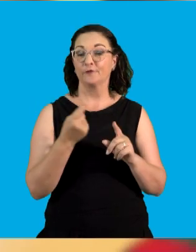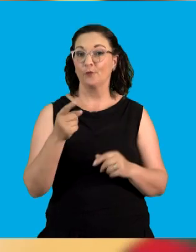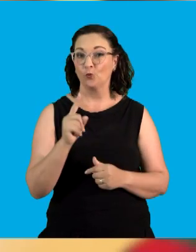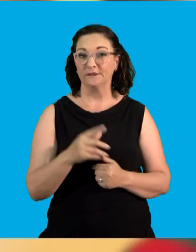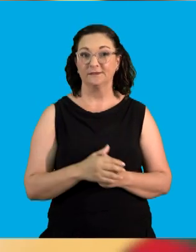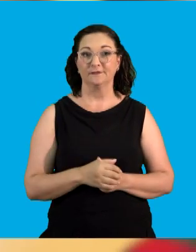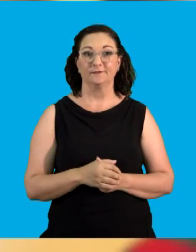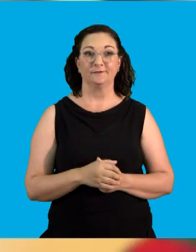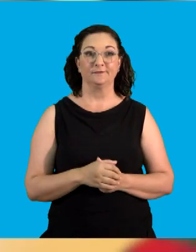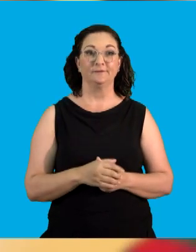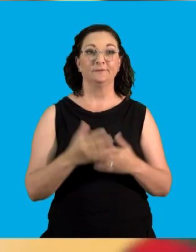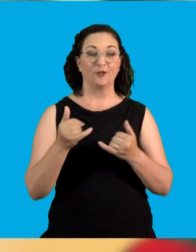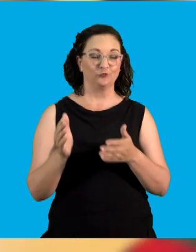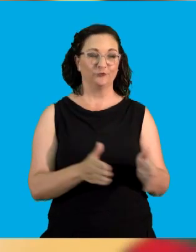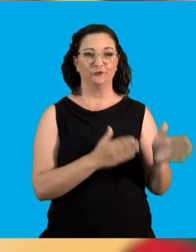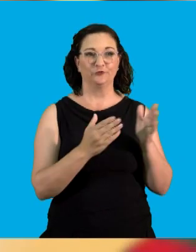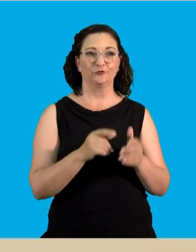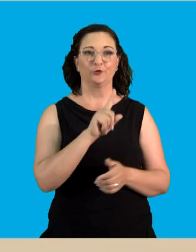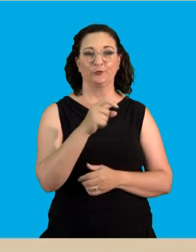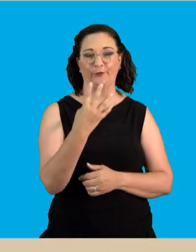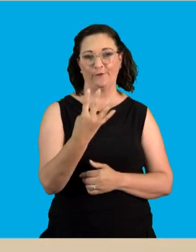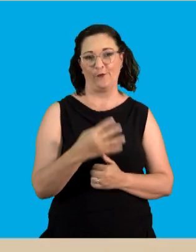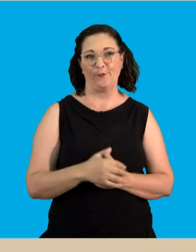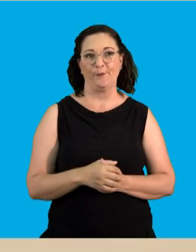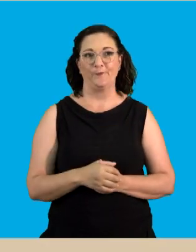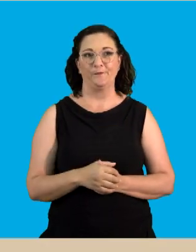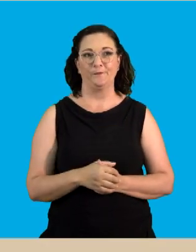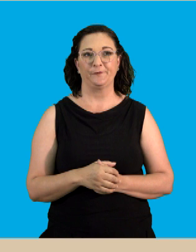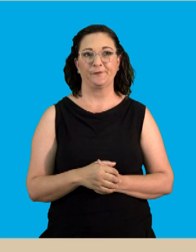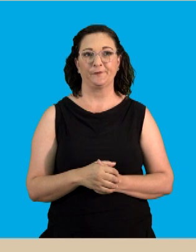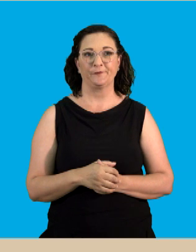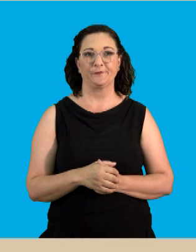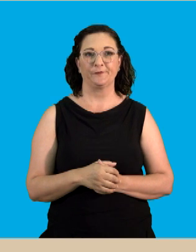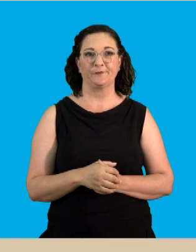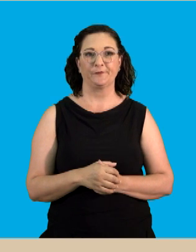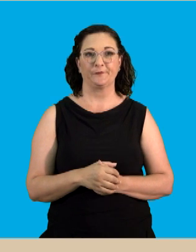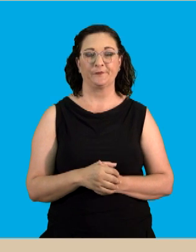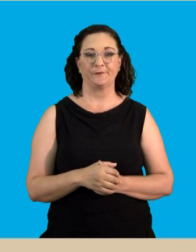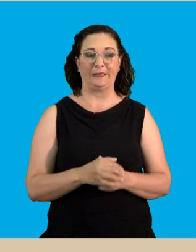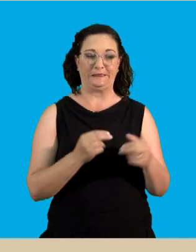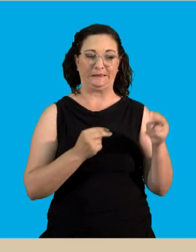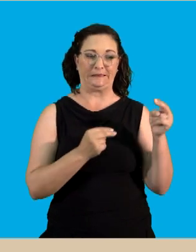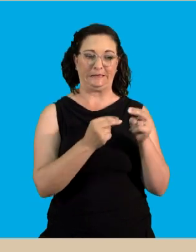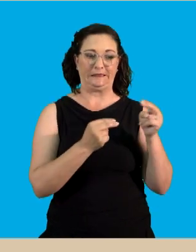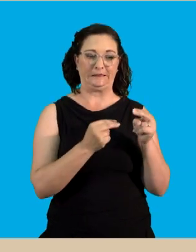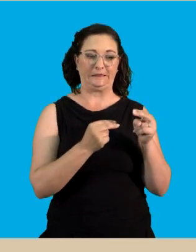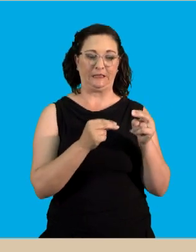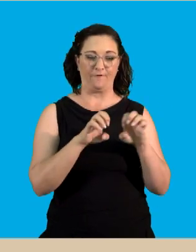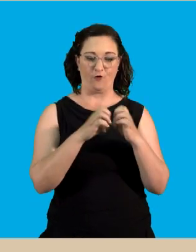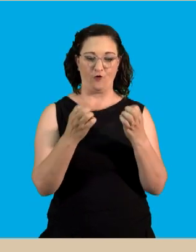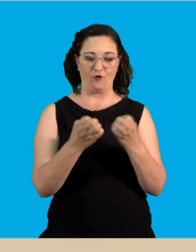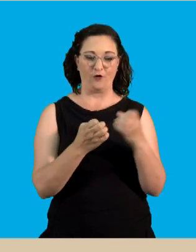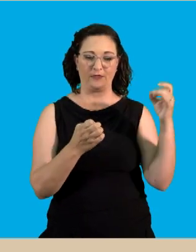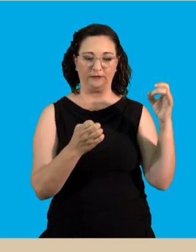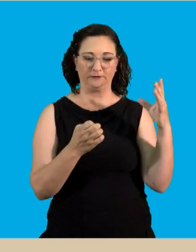name comes from according to the Greeks. Let's move on to question 4. Question 4 says to us, name the nearest star